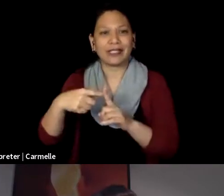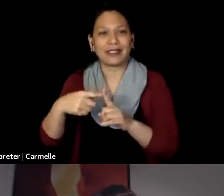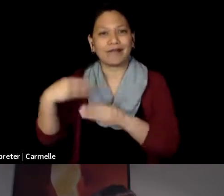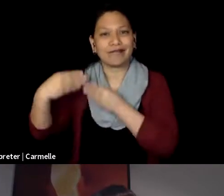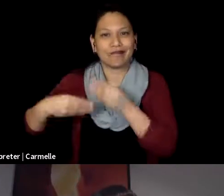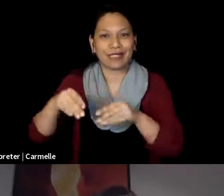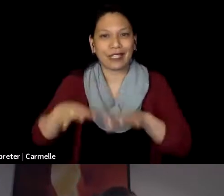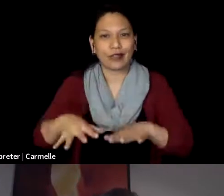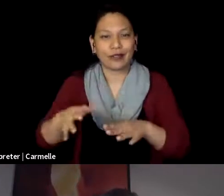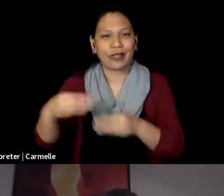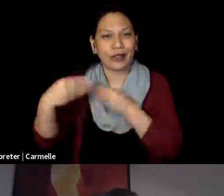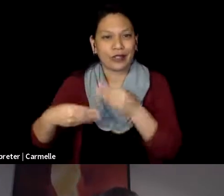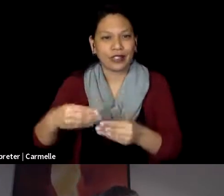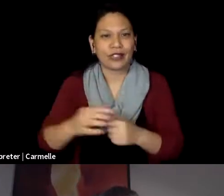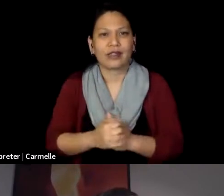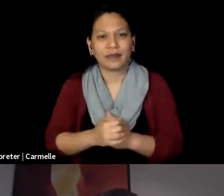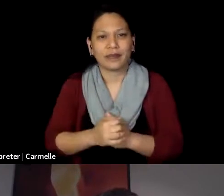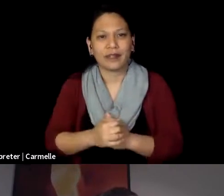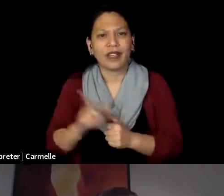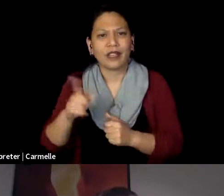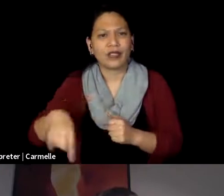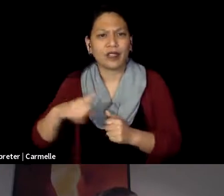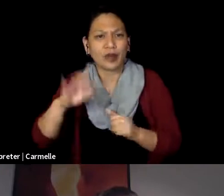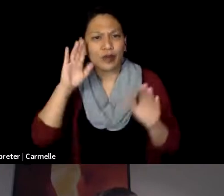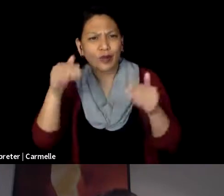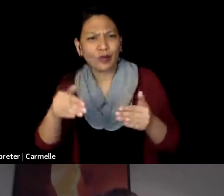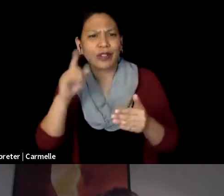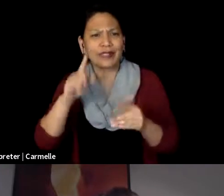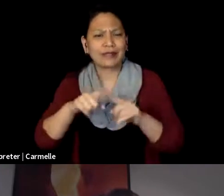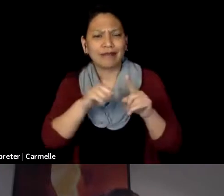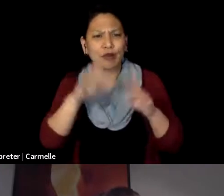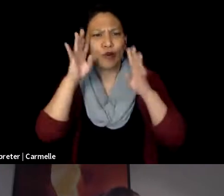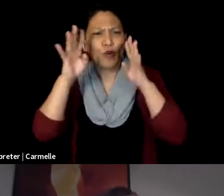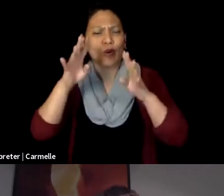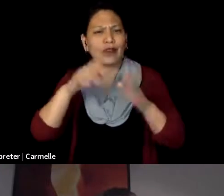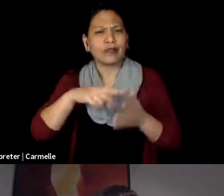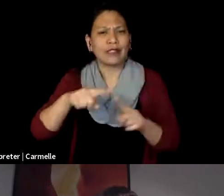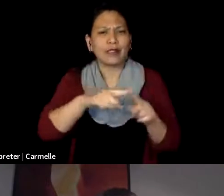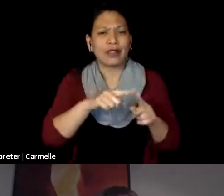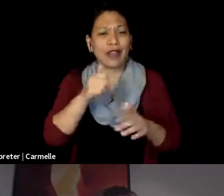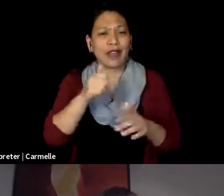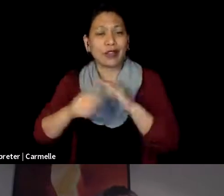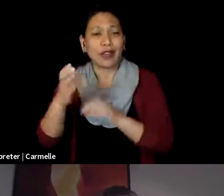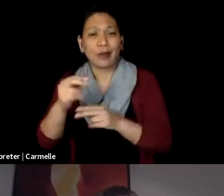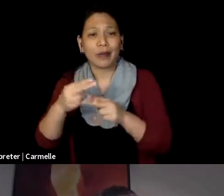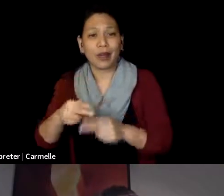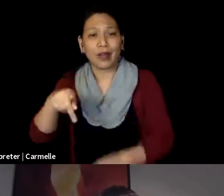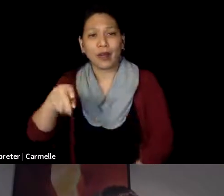vision, collaboration in the departure point to the choreographic work that Aria creates under the company political